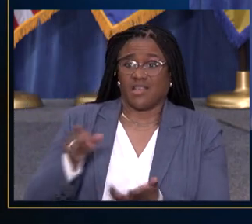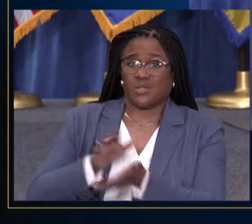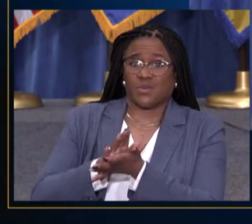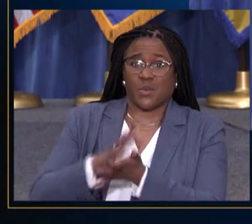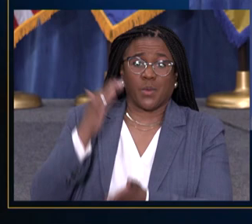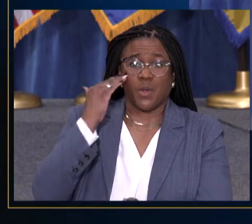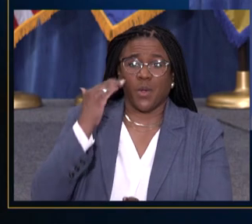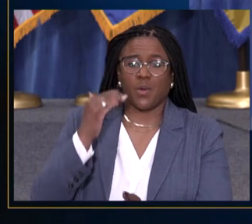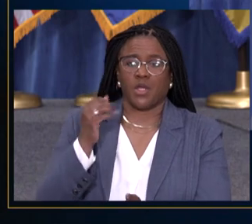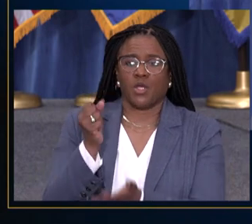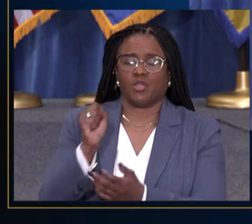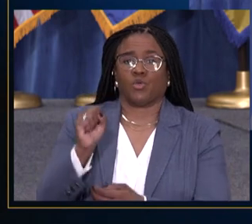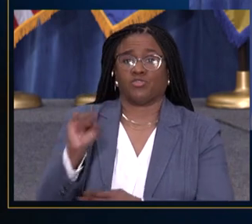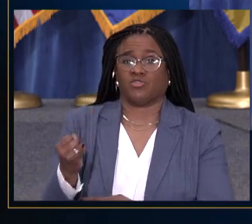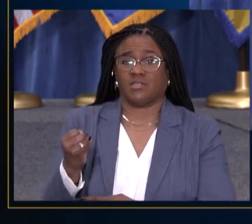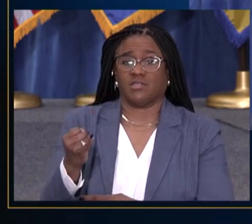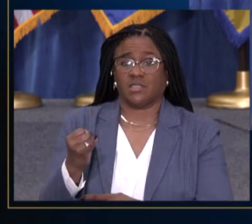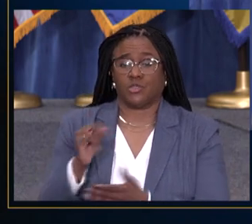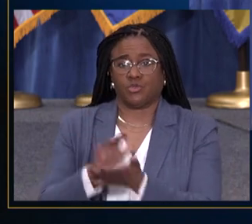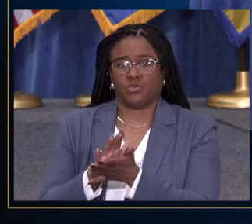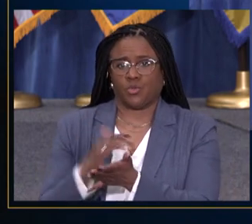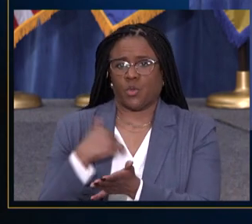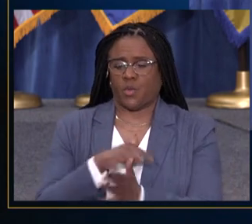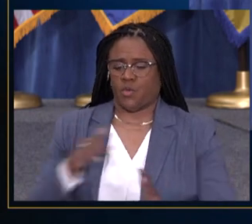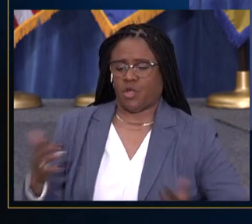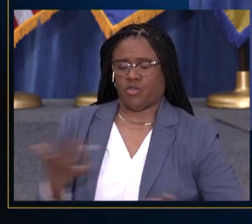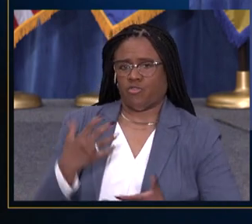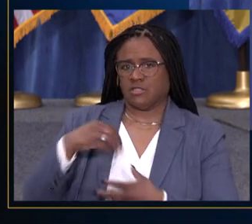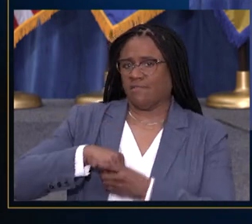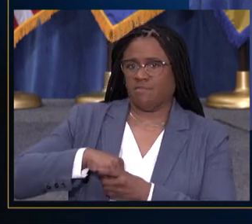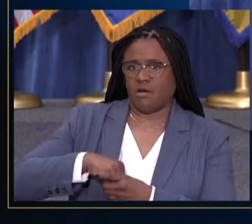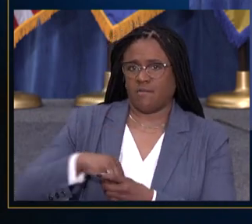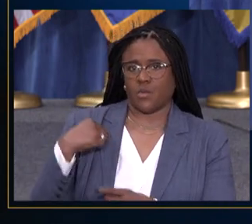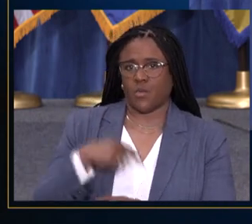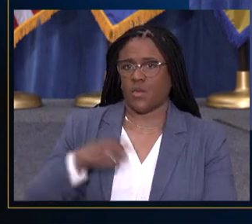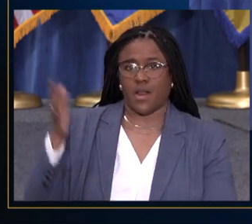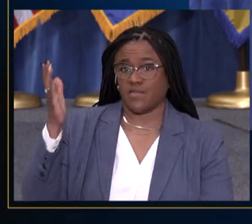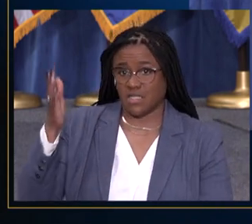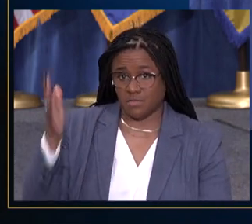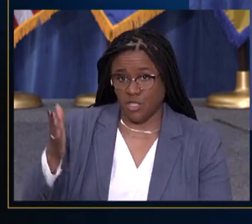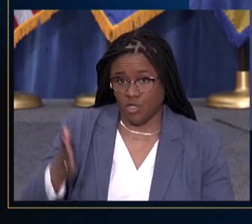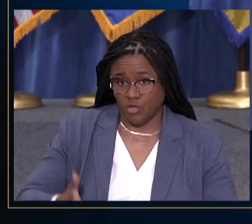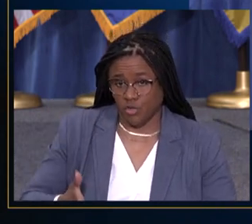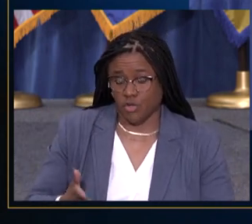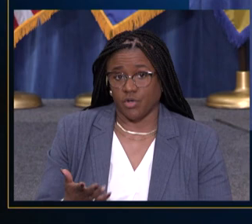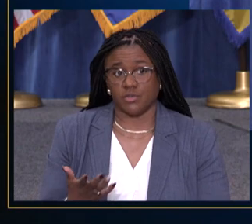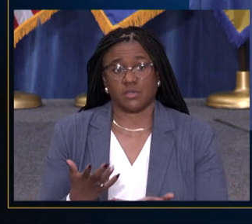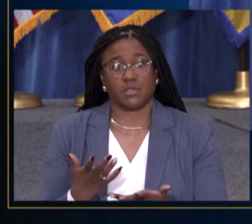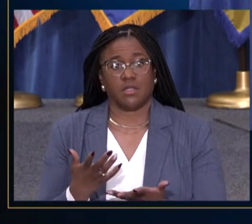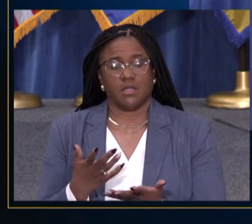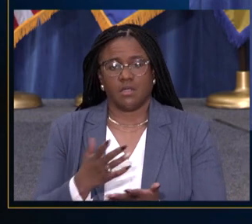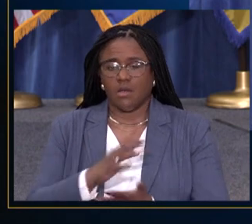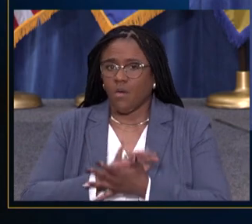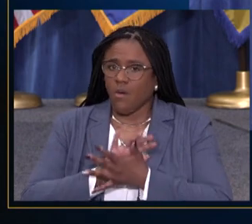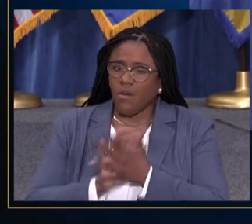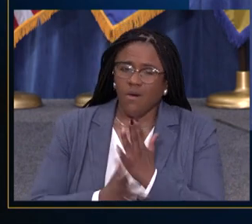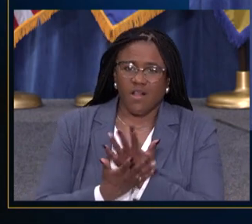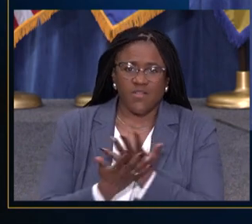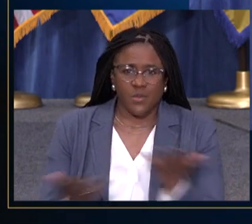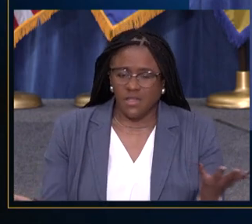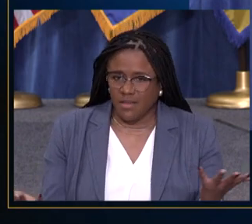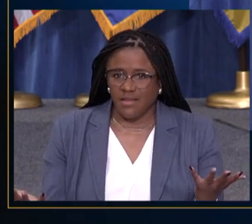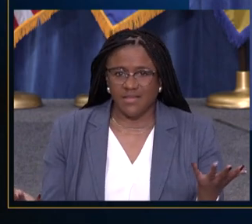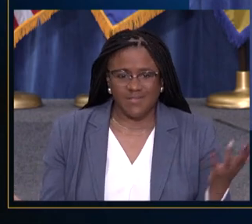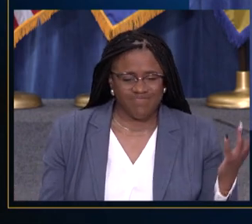be a social justice school, so we were encouraged to be involved. And we would have speakers come in. All of those things